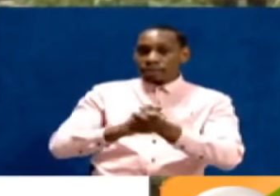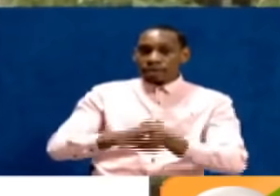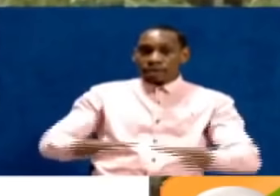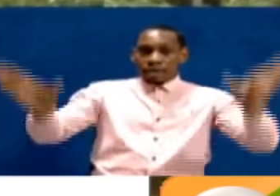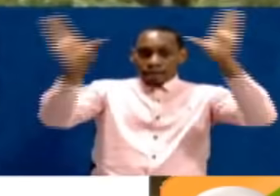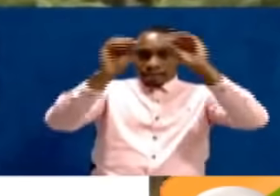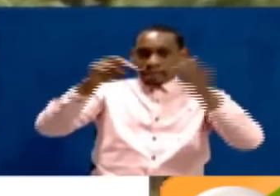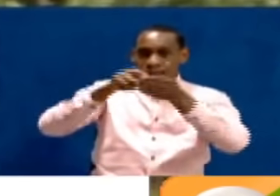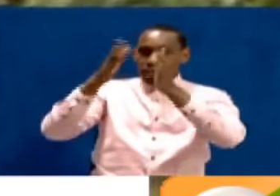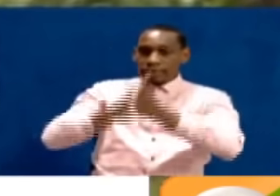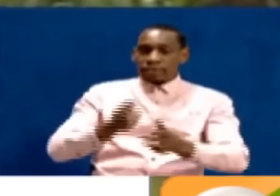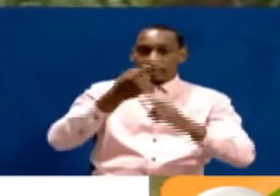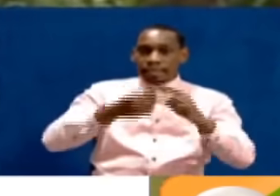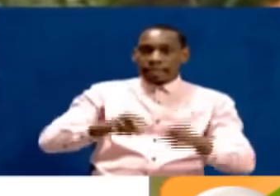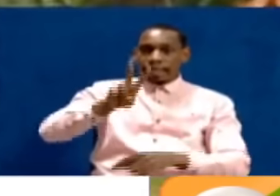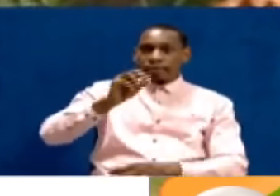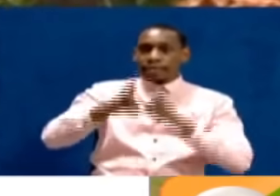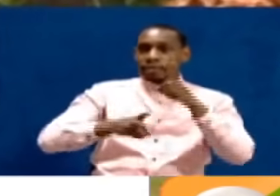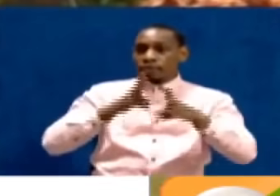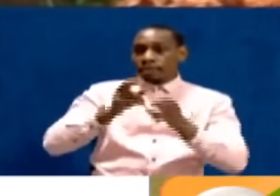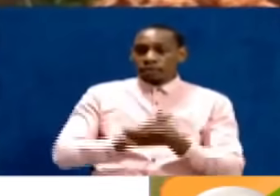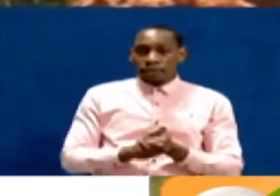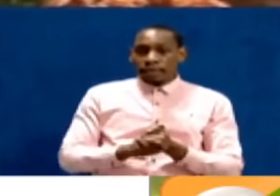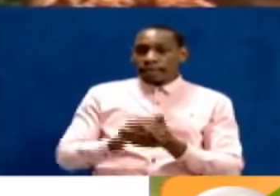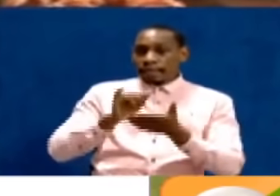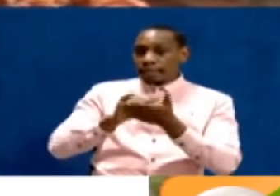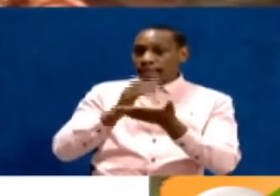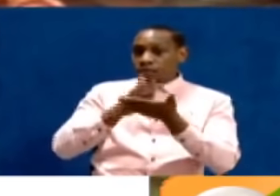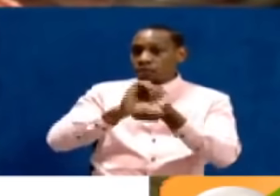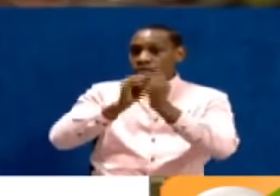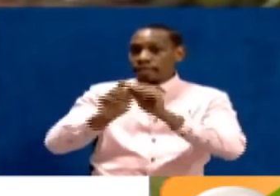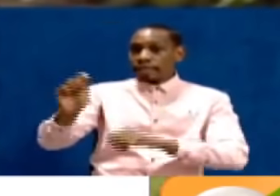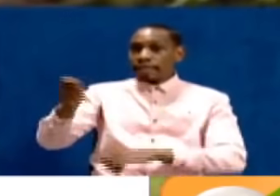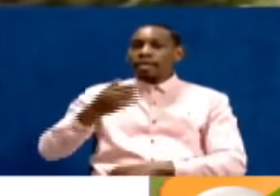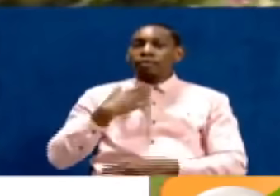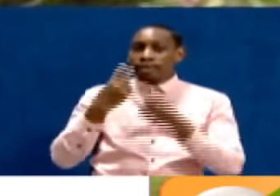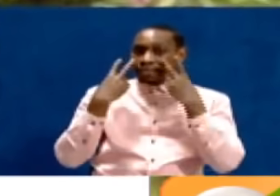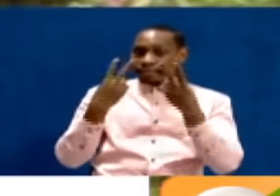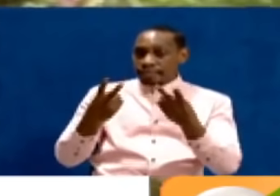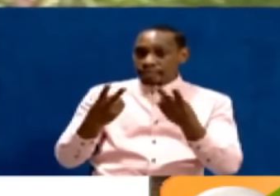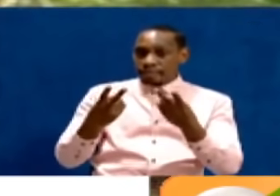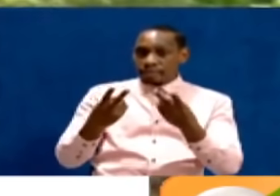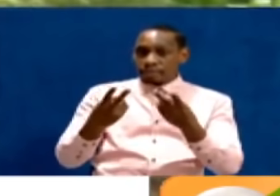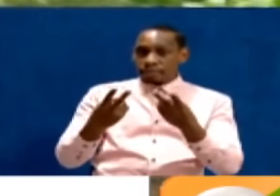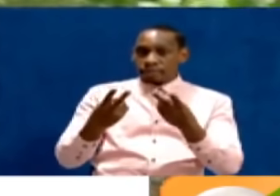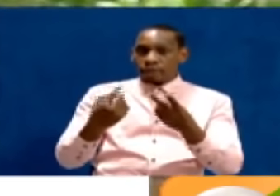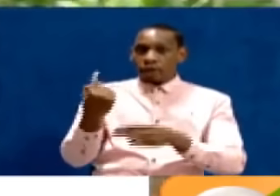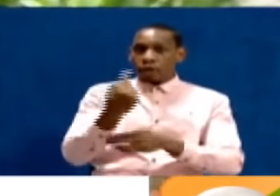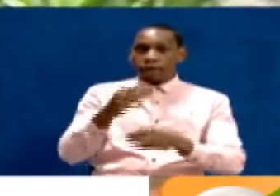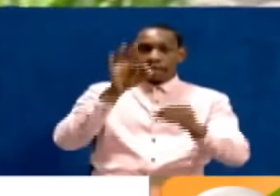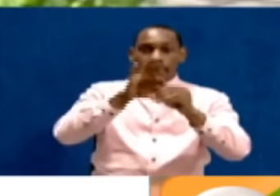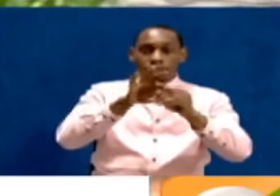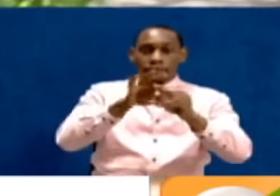presidential contender in 2022. Is he the change Kenya wants to see? Only the